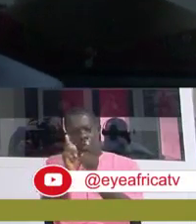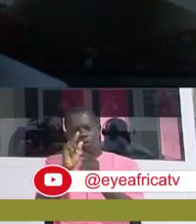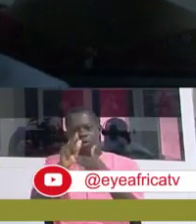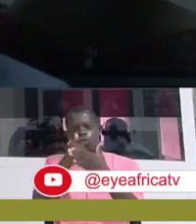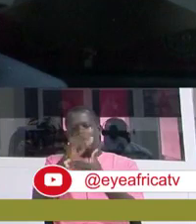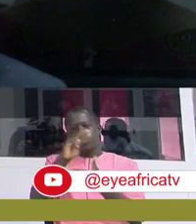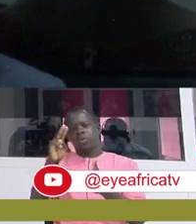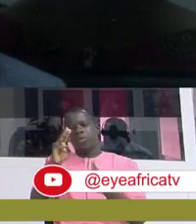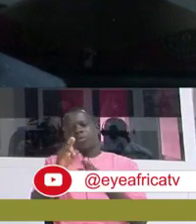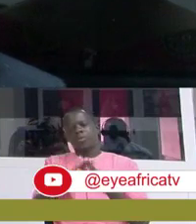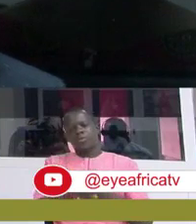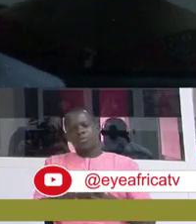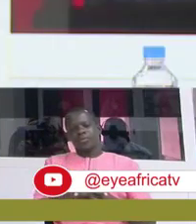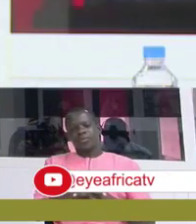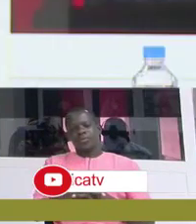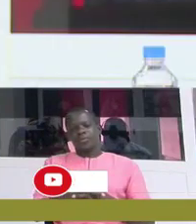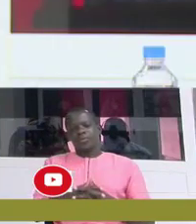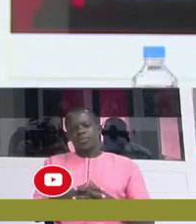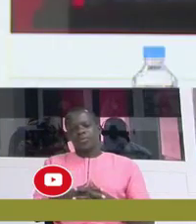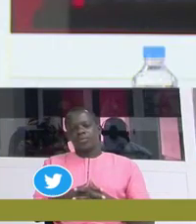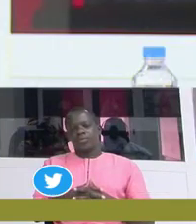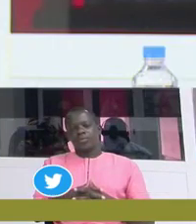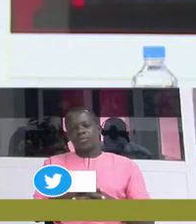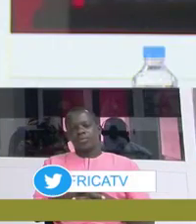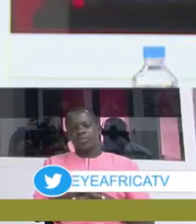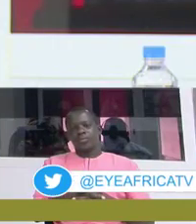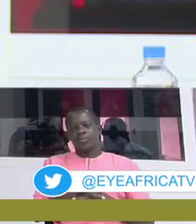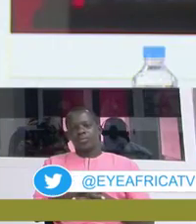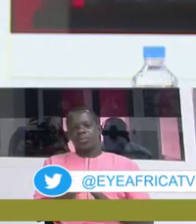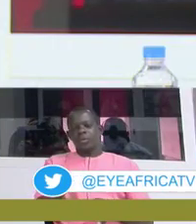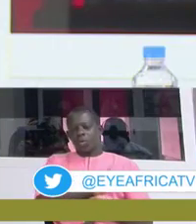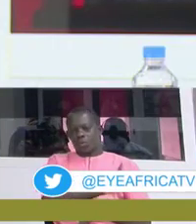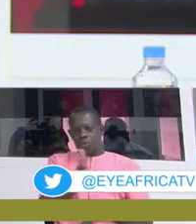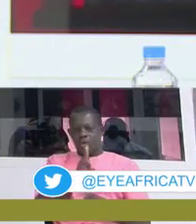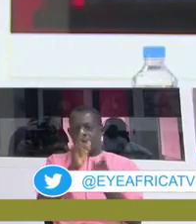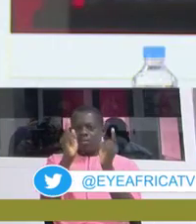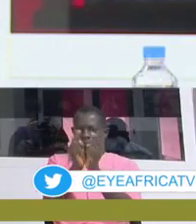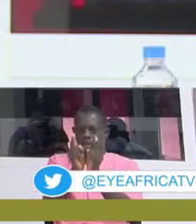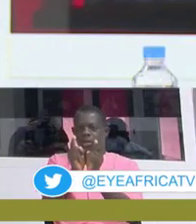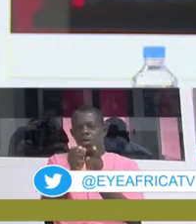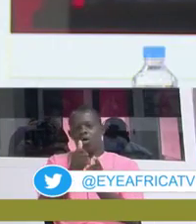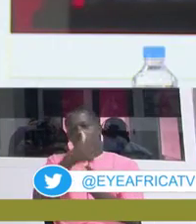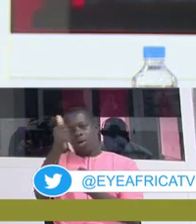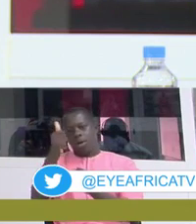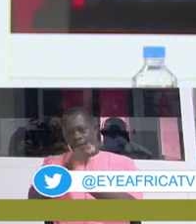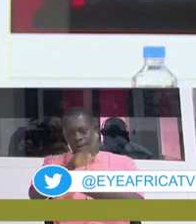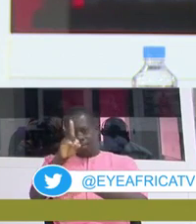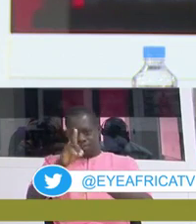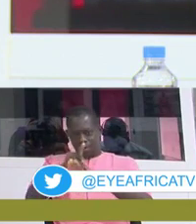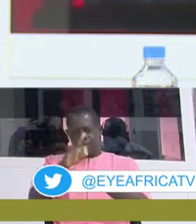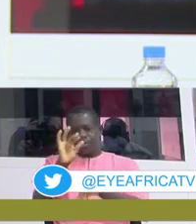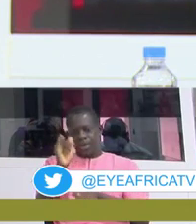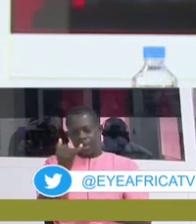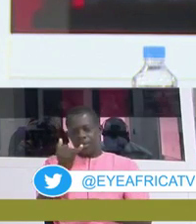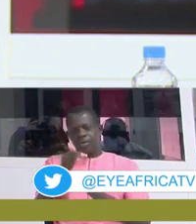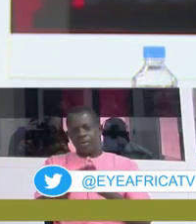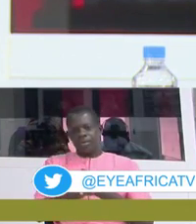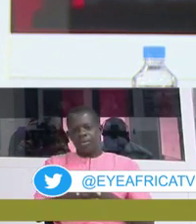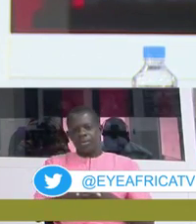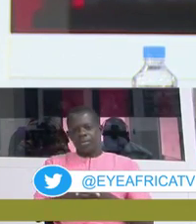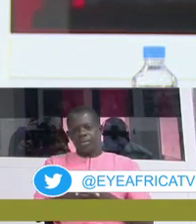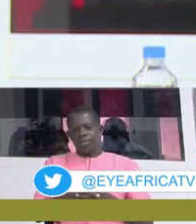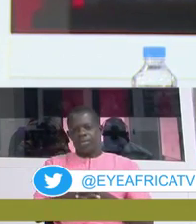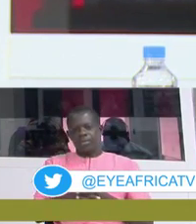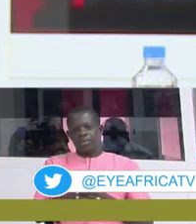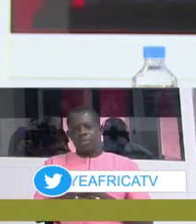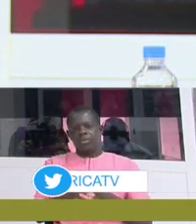nyojele dula ato bang? Kanyoje dula dolto. We see each other in places. Puro kanya pa ka mole kan nata